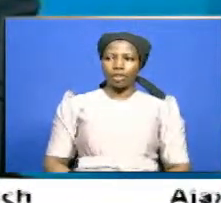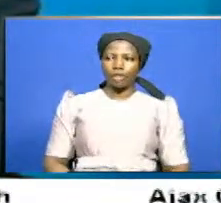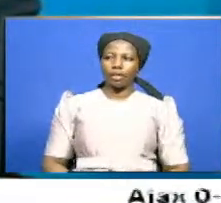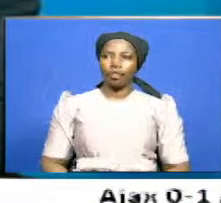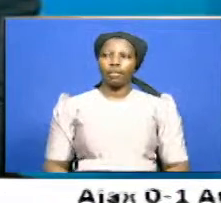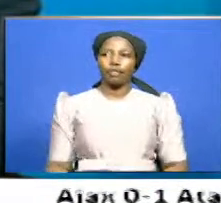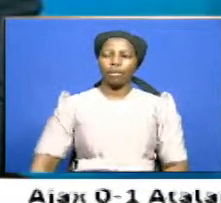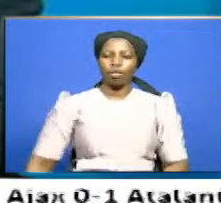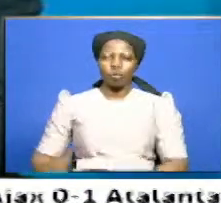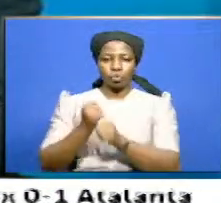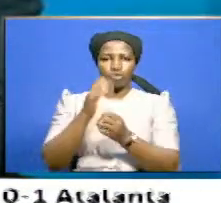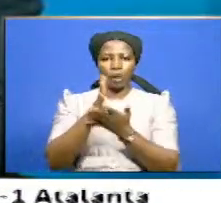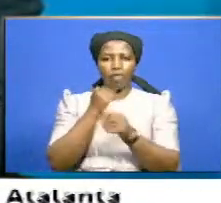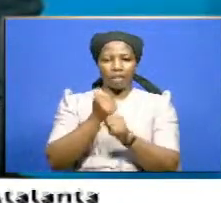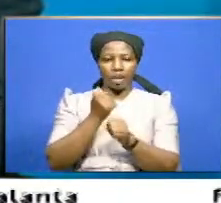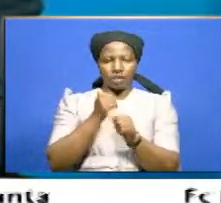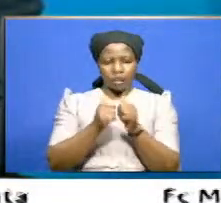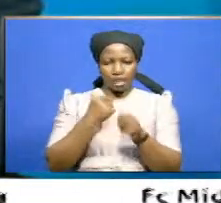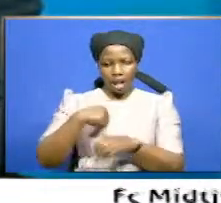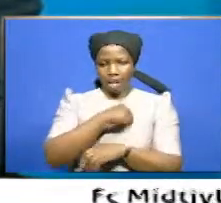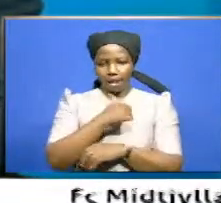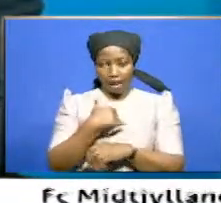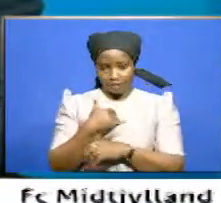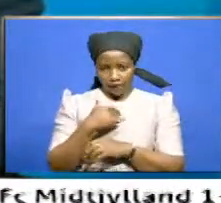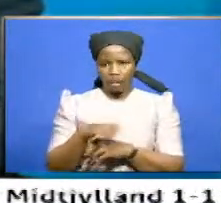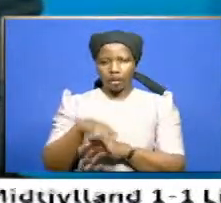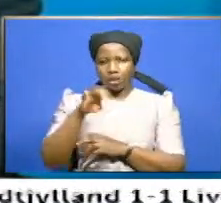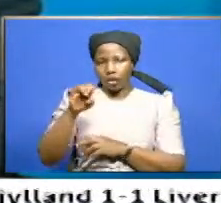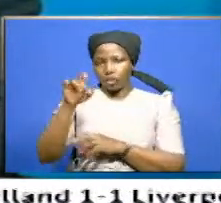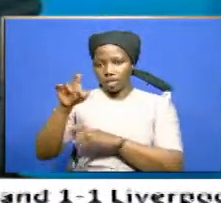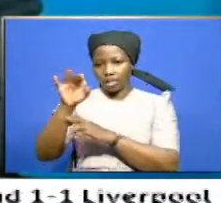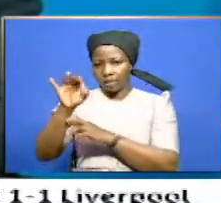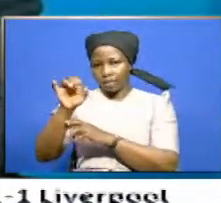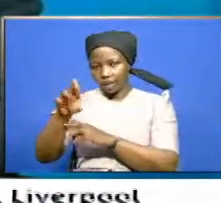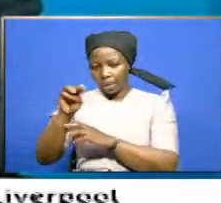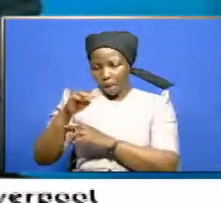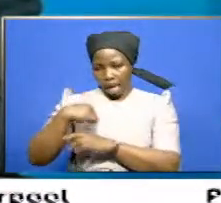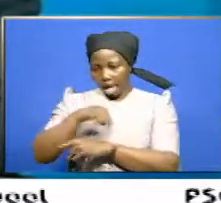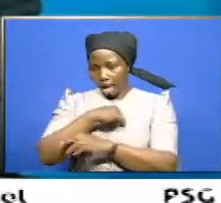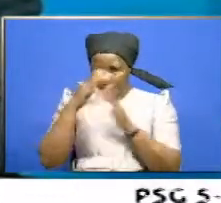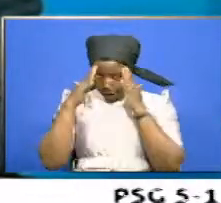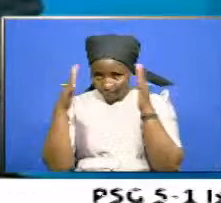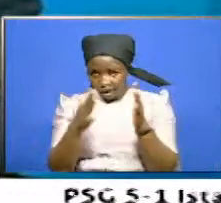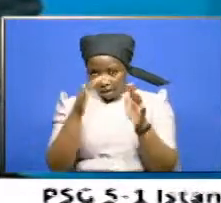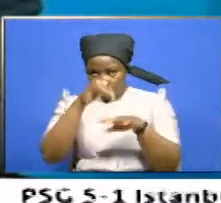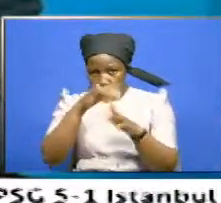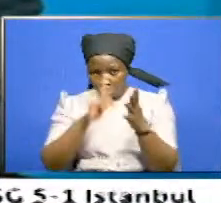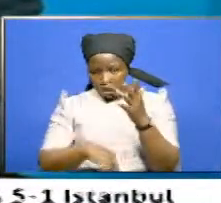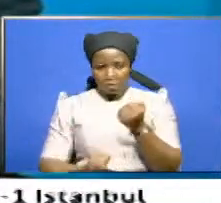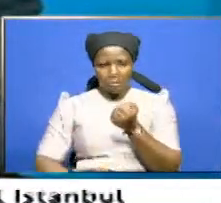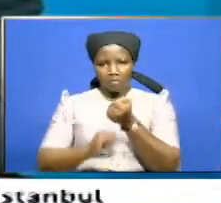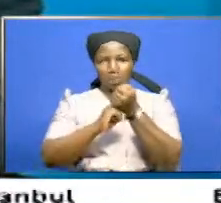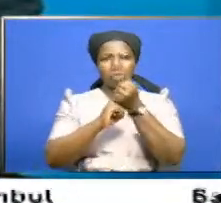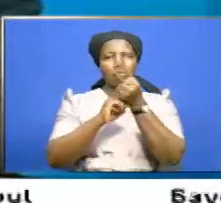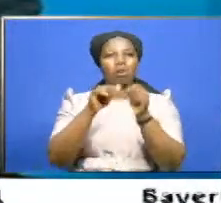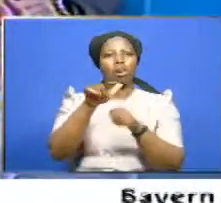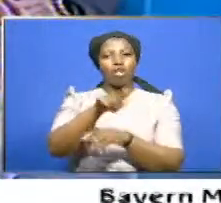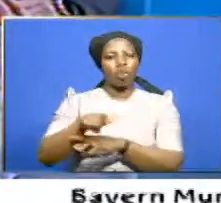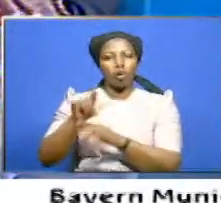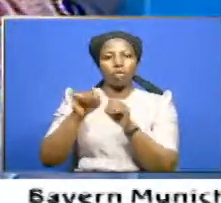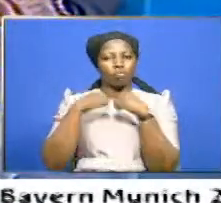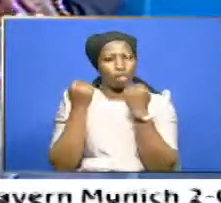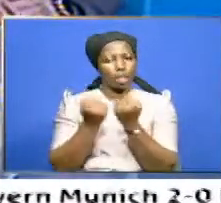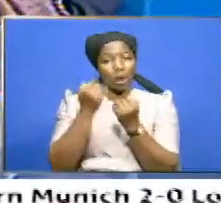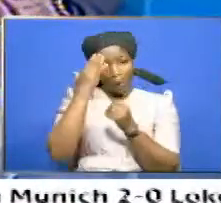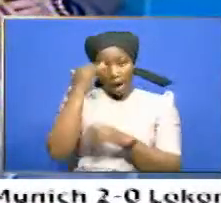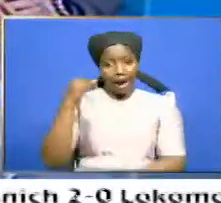do some of the work that we does. As Oxfam, the other area we are really prioritizing is to support the local civil society to step up. Because I think the future